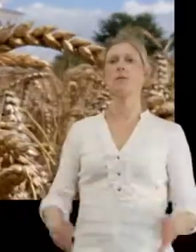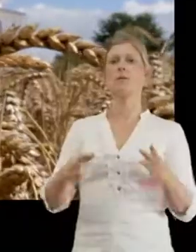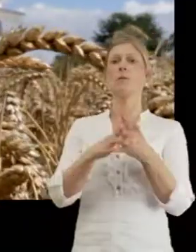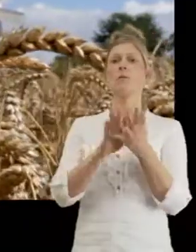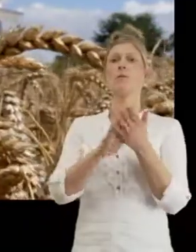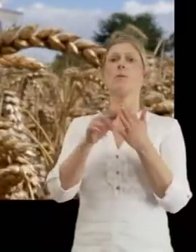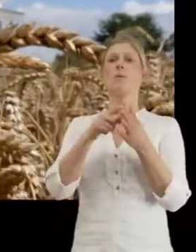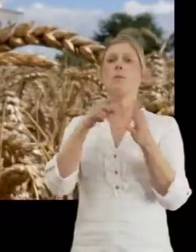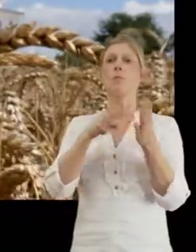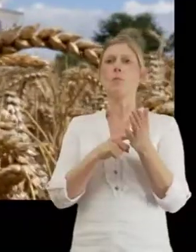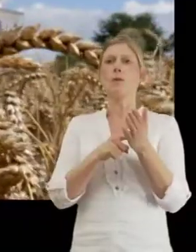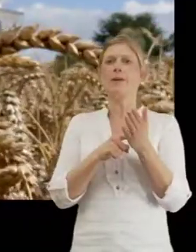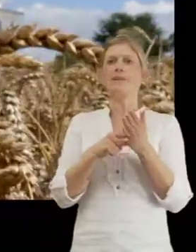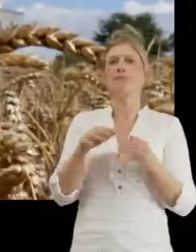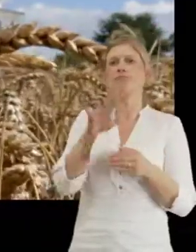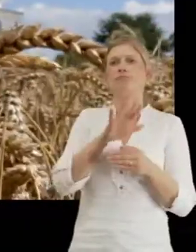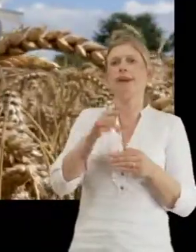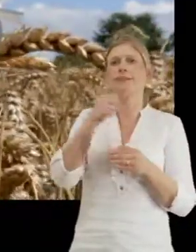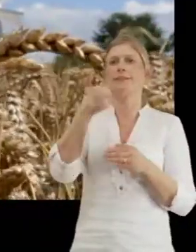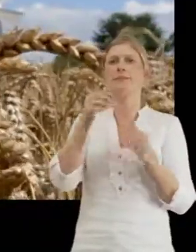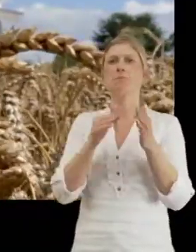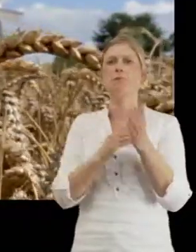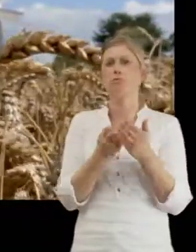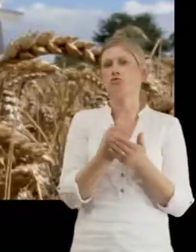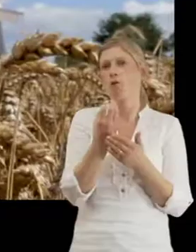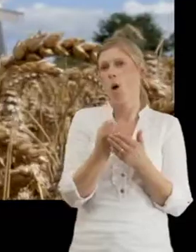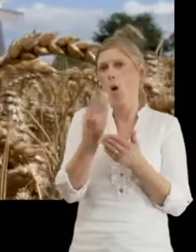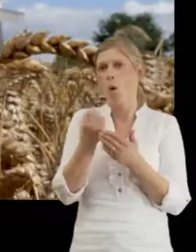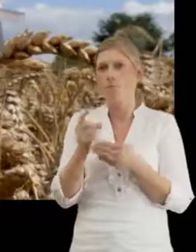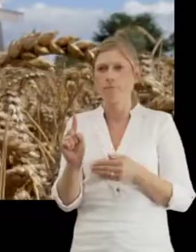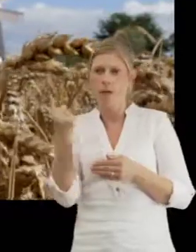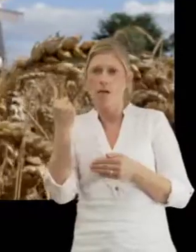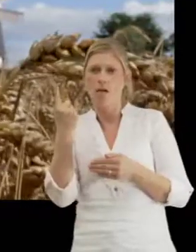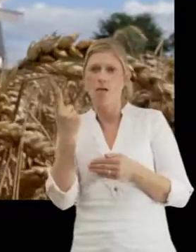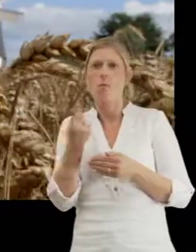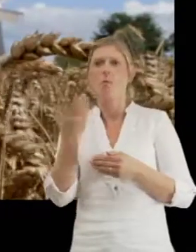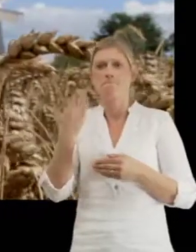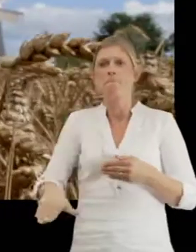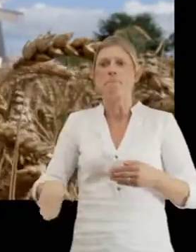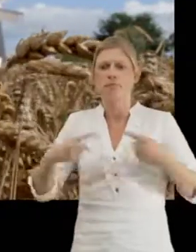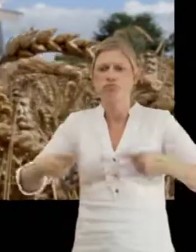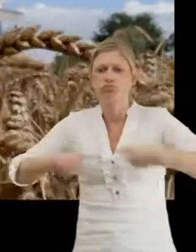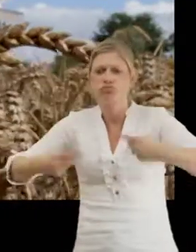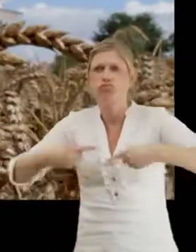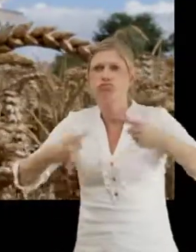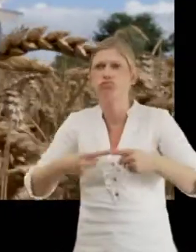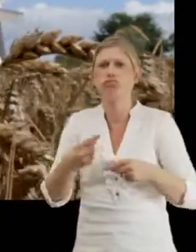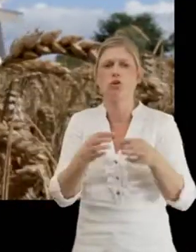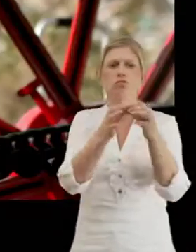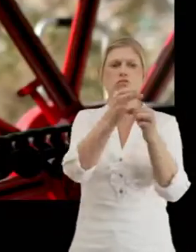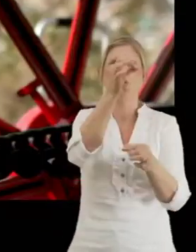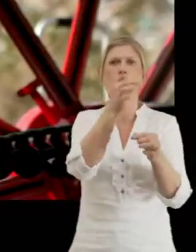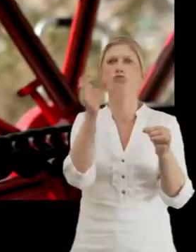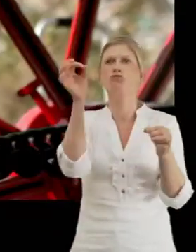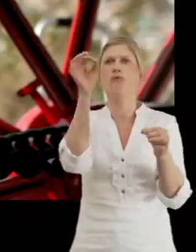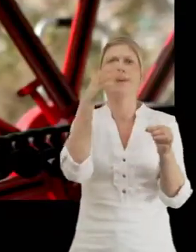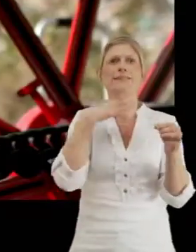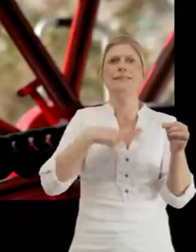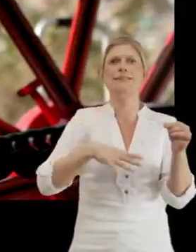Wheat takes around 6 months to grow in the field. When it is harvested, the grain needs to be removed from the